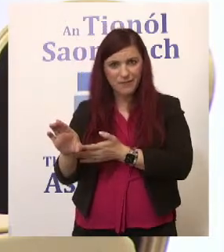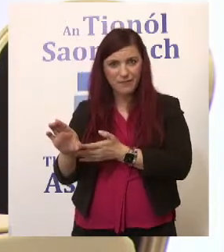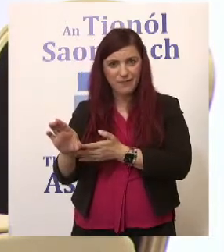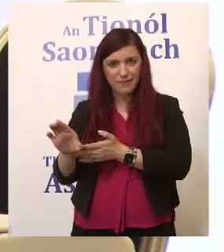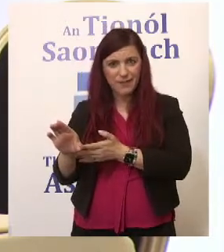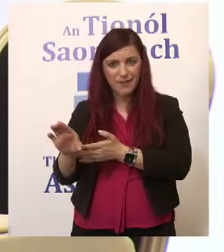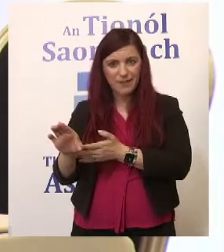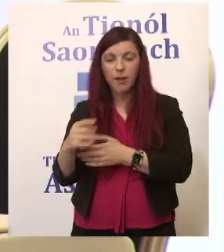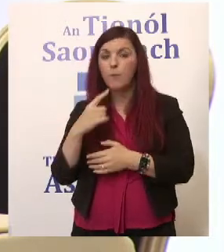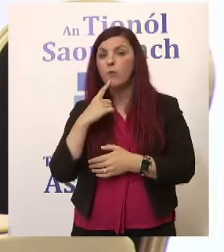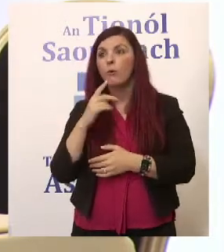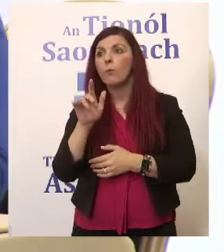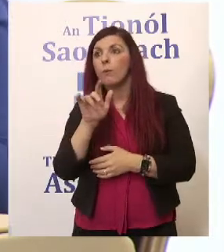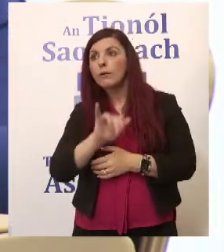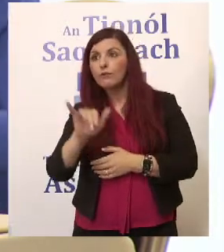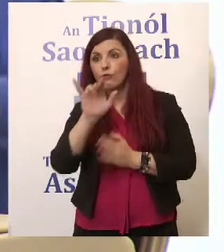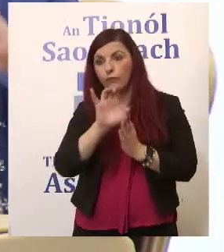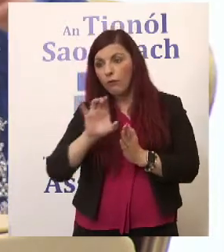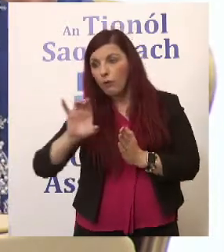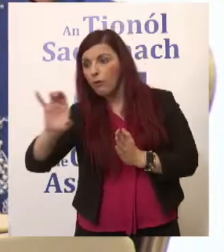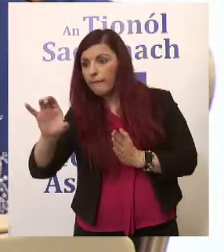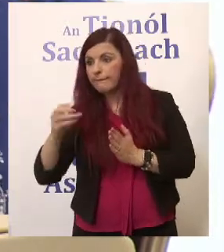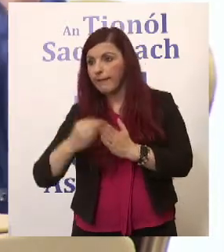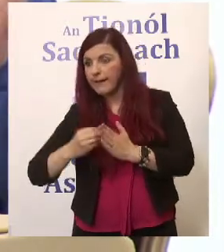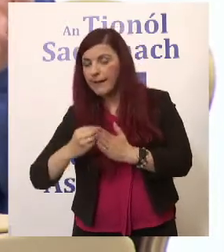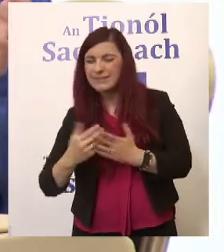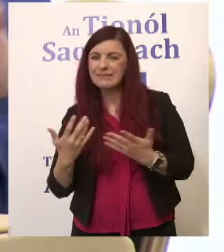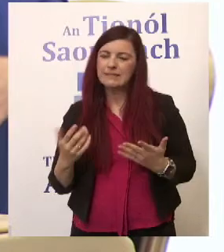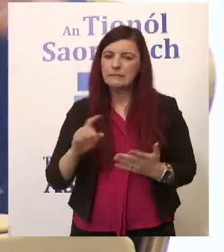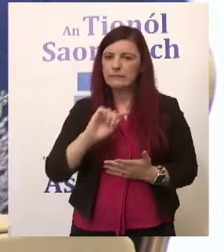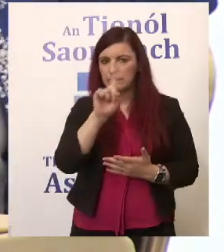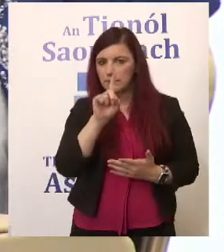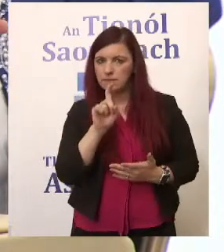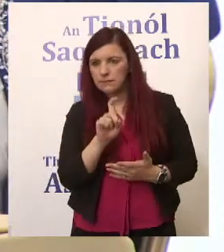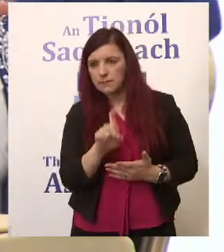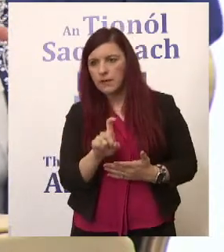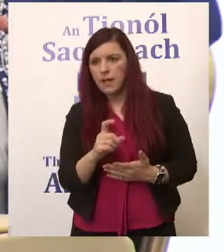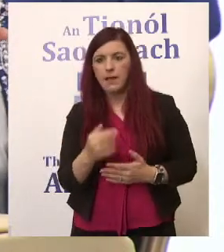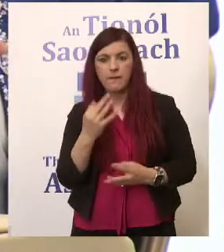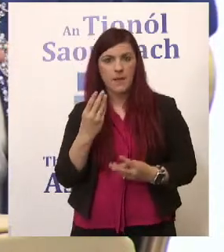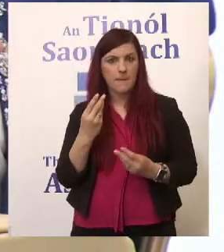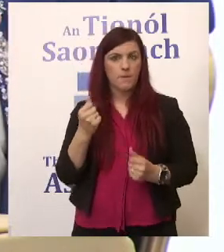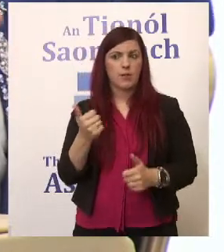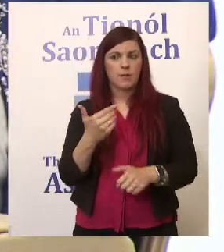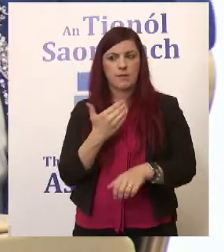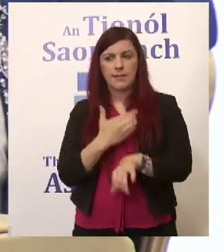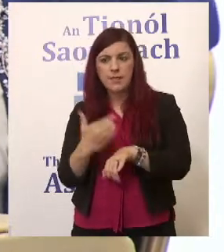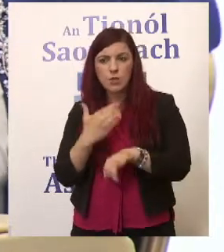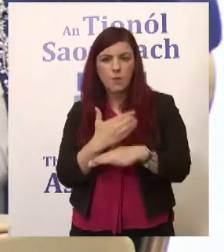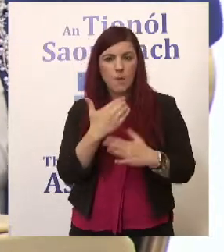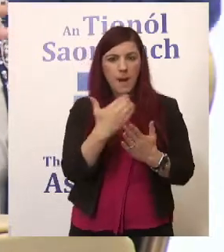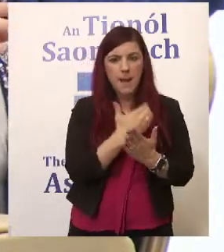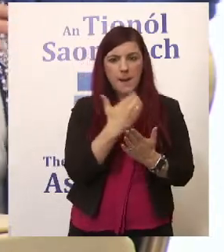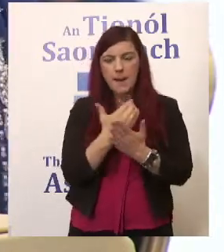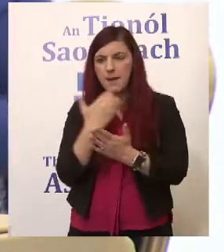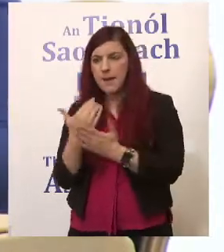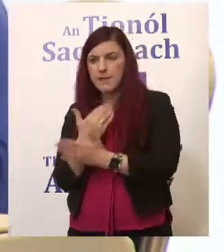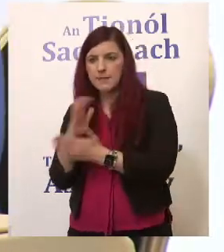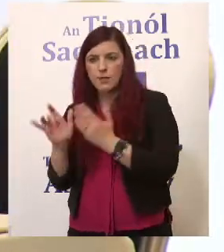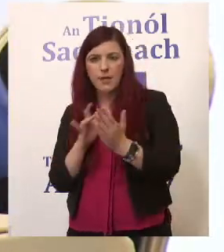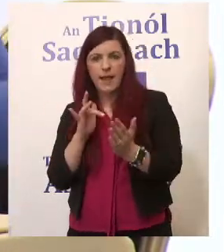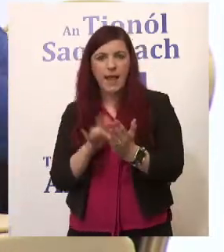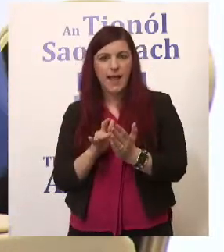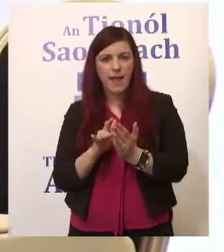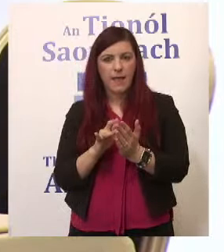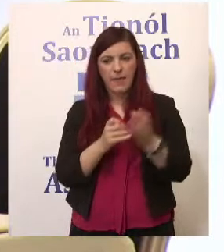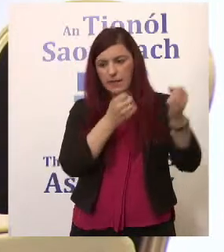which roles would those be, and whether the money would continue to be collected centrally and devolved